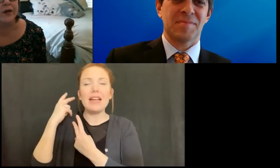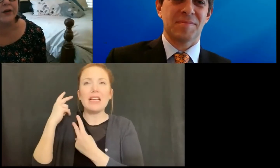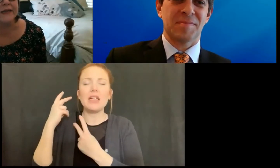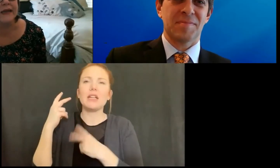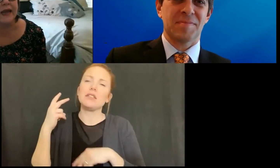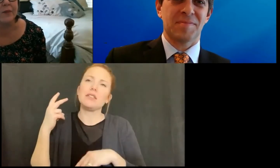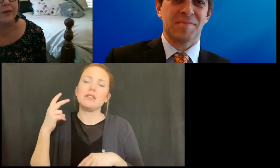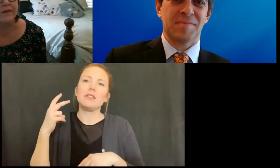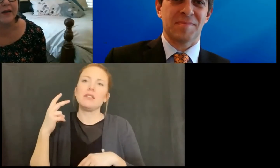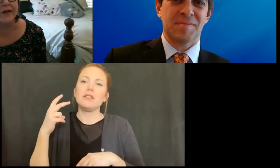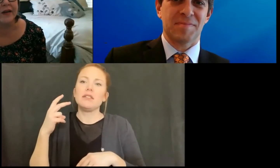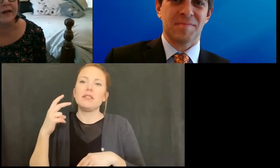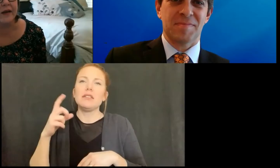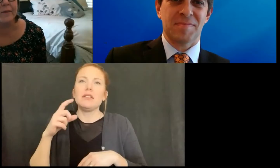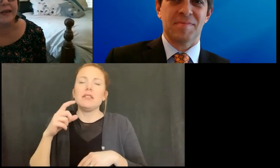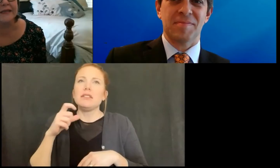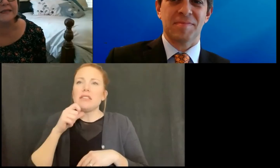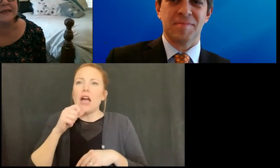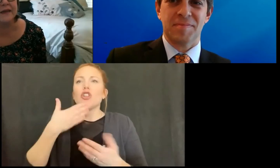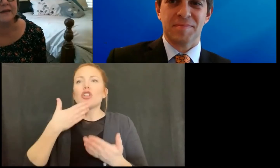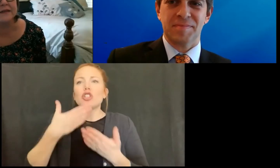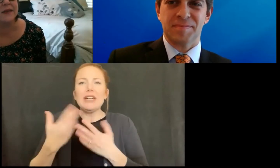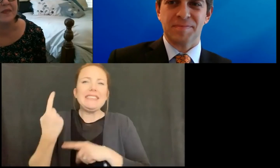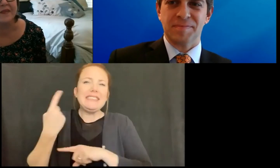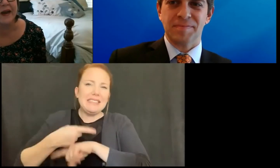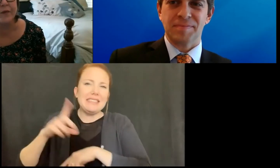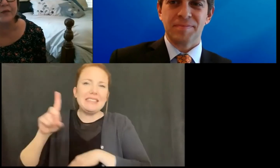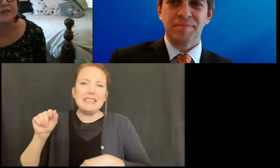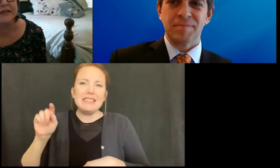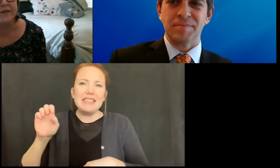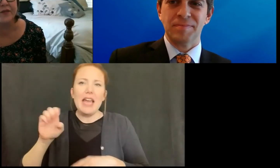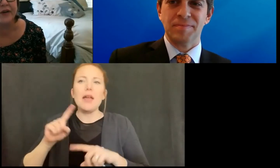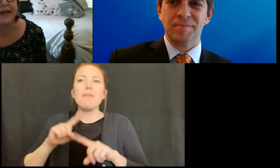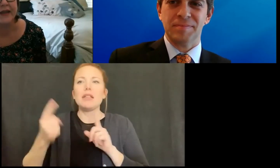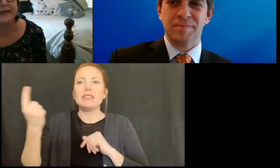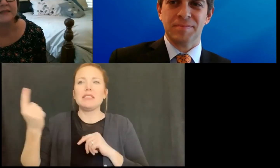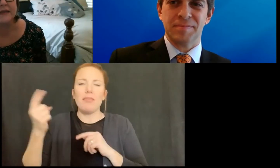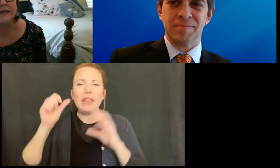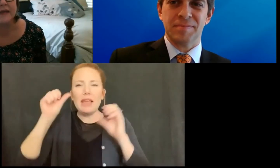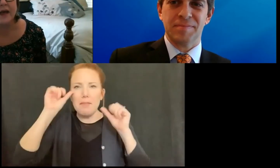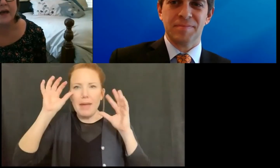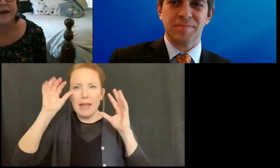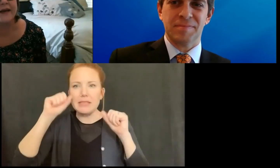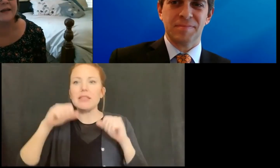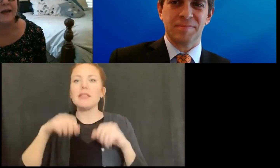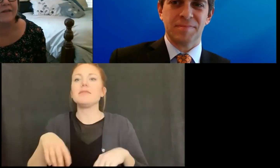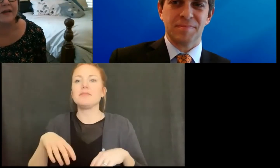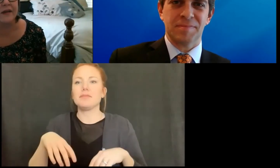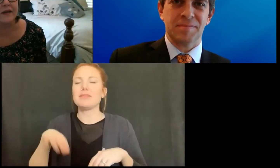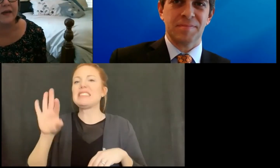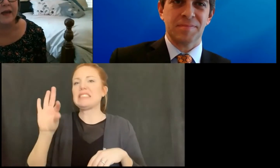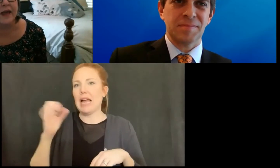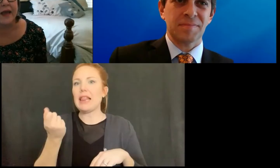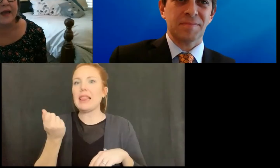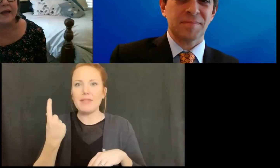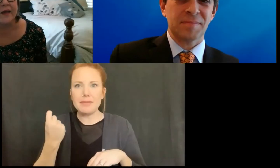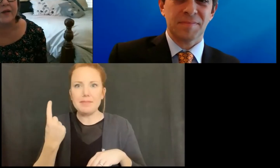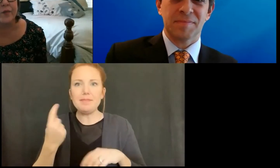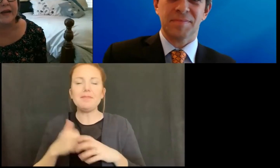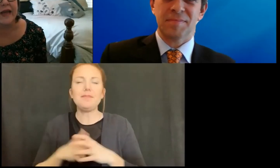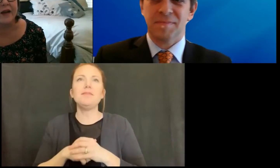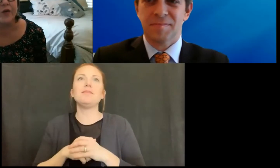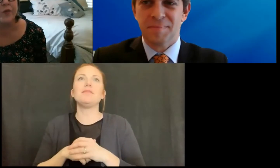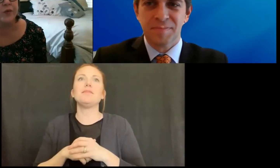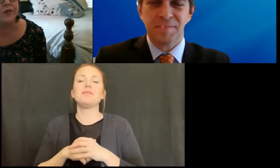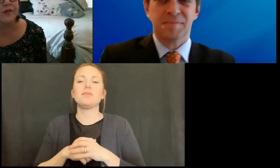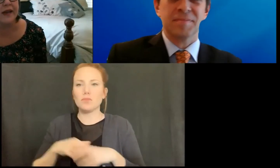on a good date, but a very amazing, something that I will just never forget, is 9/11. And